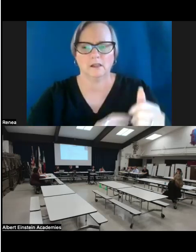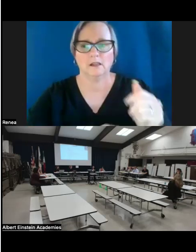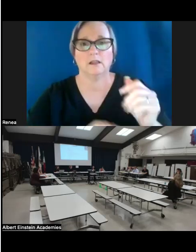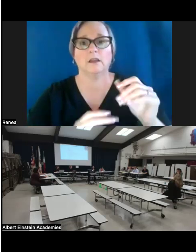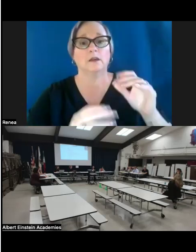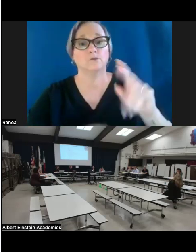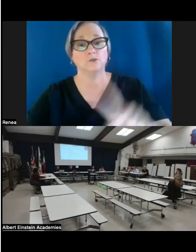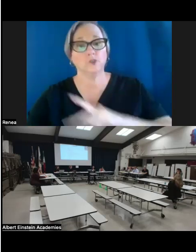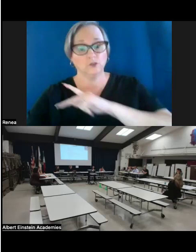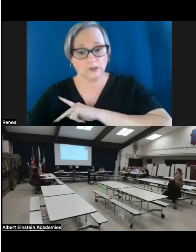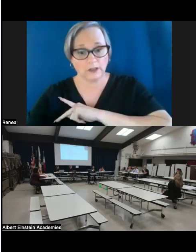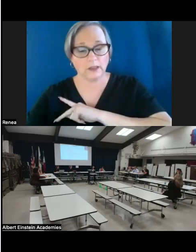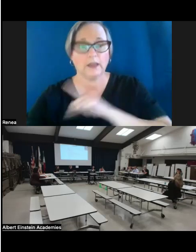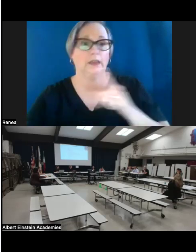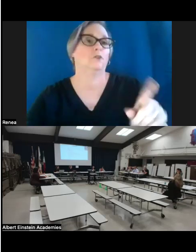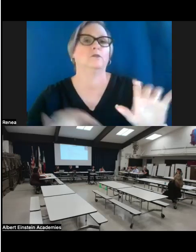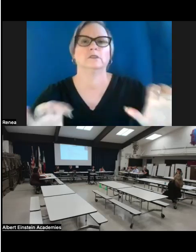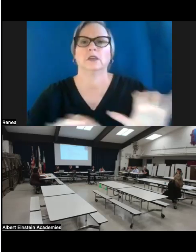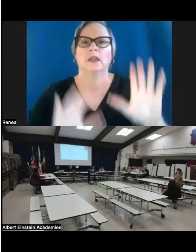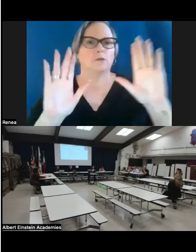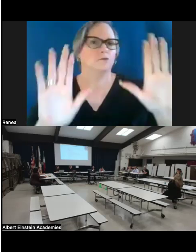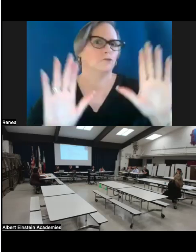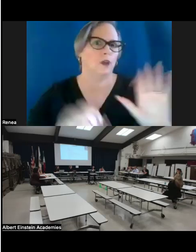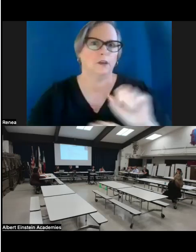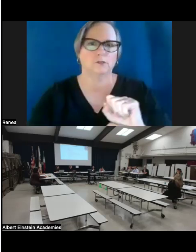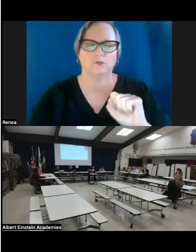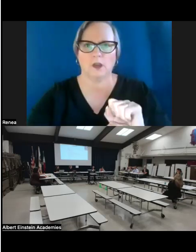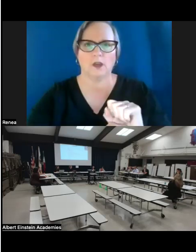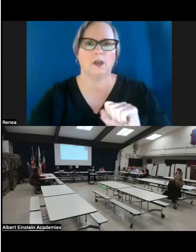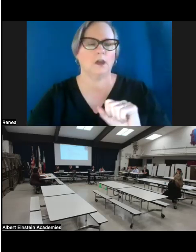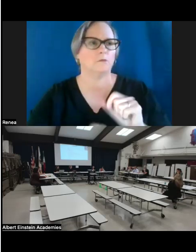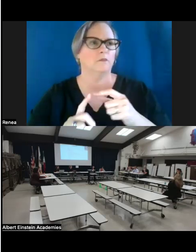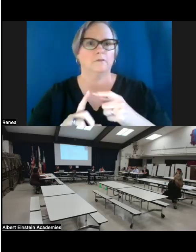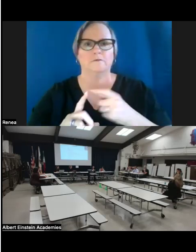you've done a phenomenal job leading the SSC, again, from zero to where we are.